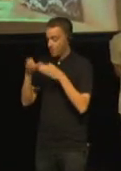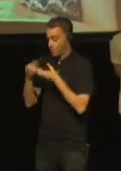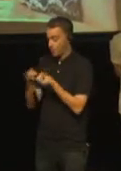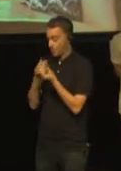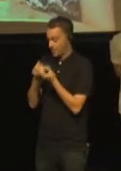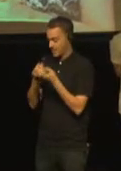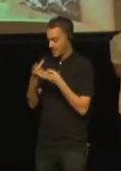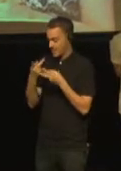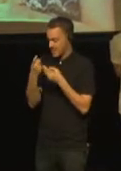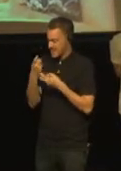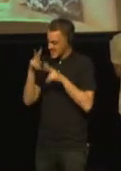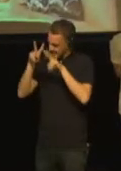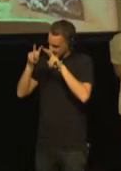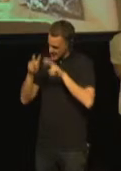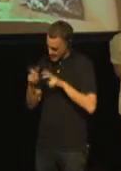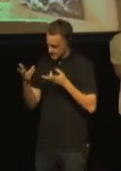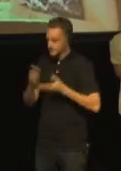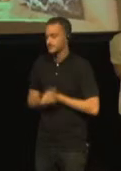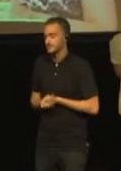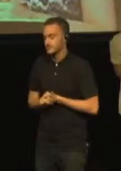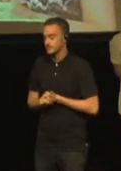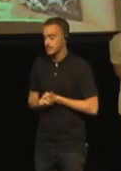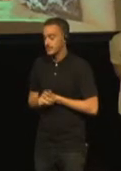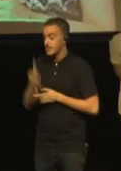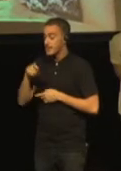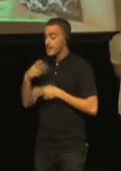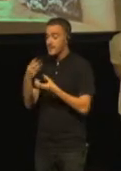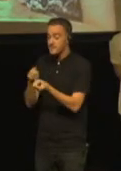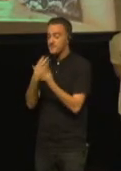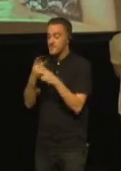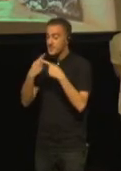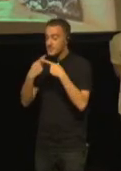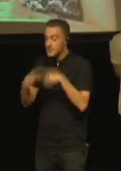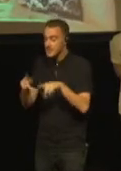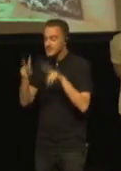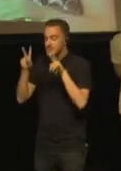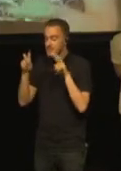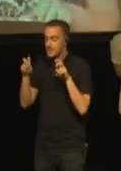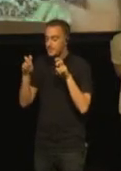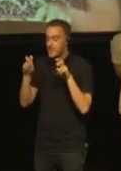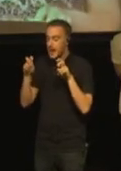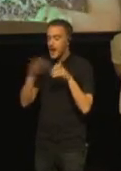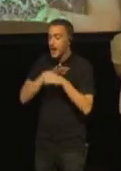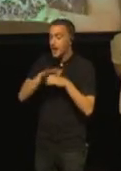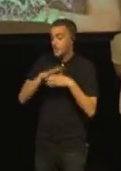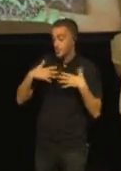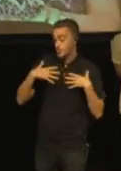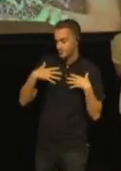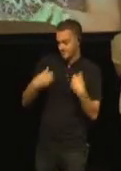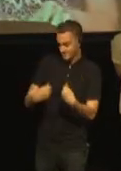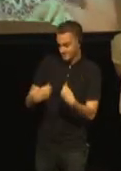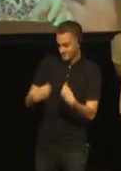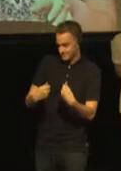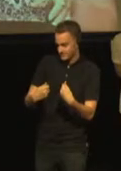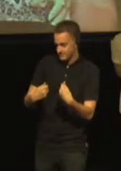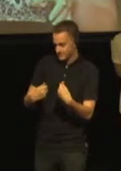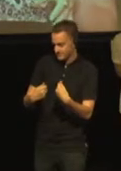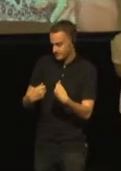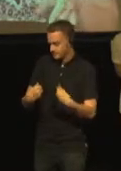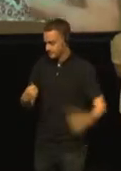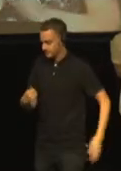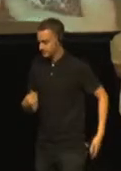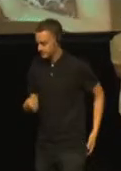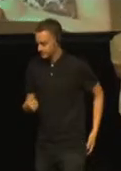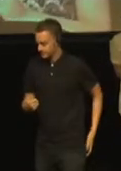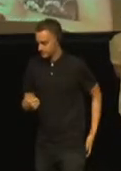questionnaires contained different information about the healthcare system, for example, the social care systems, the social